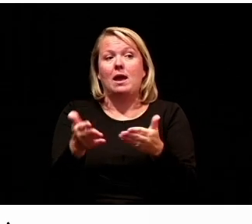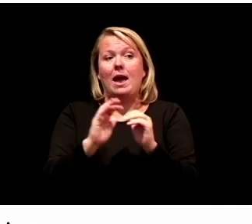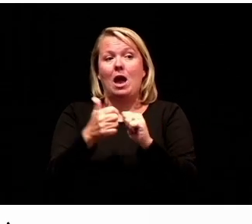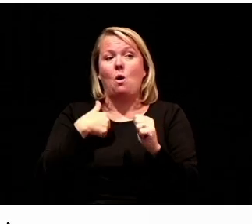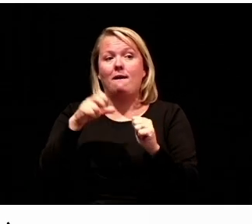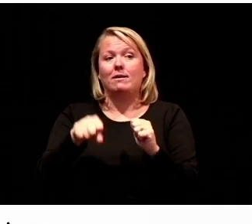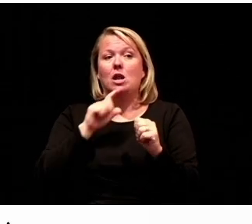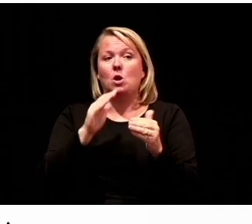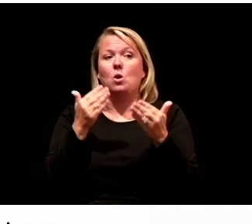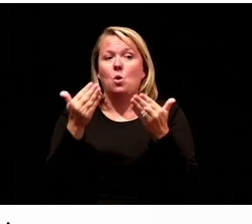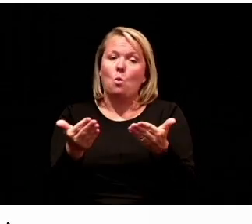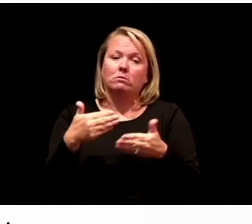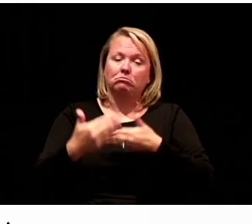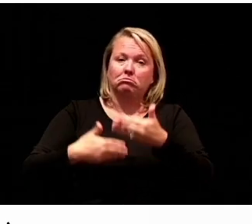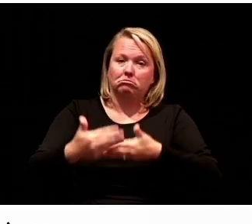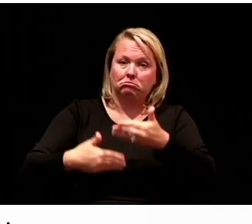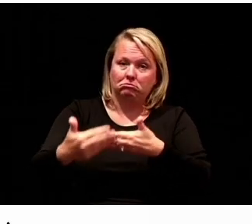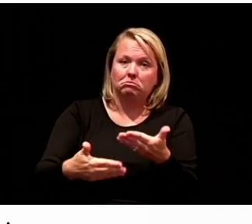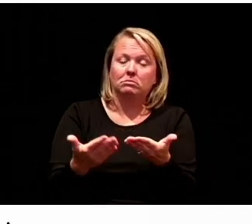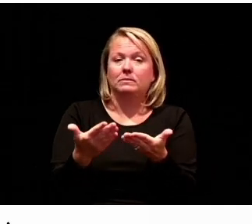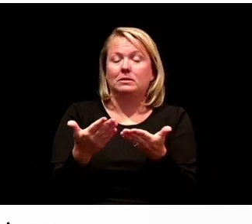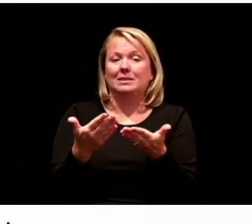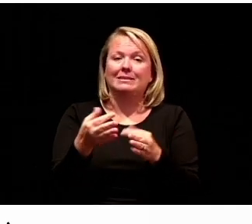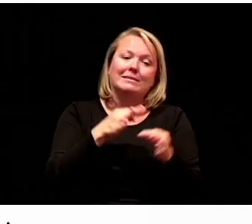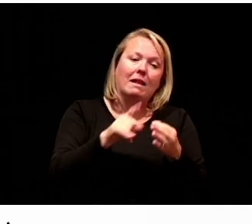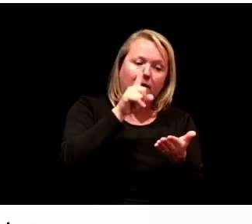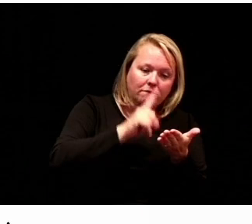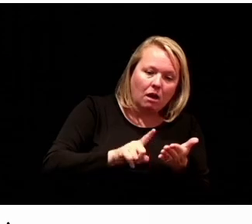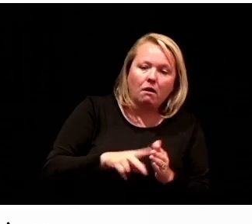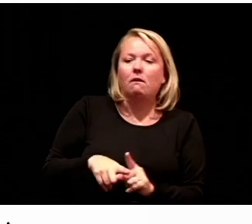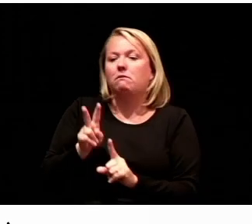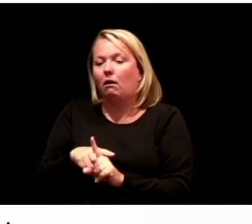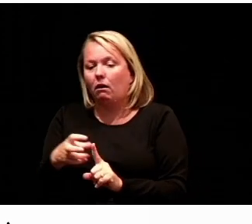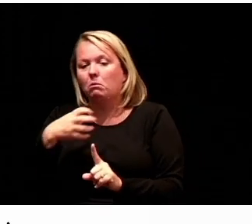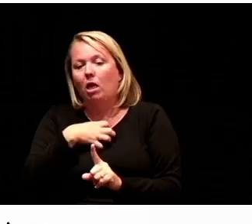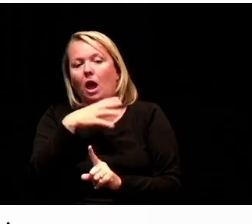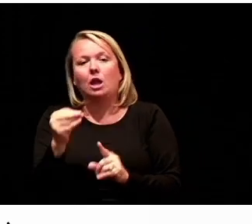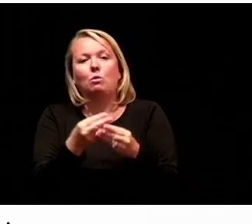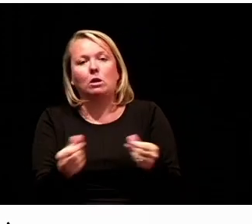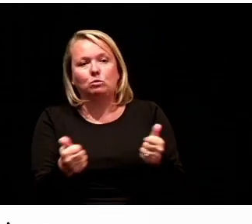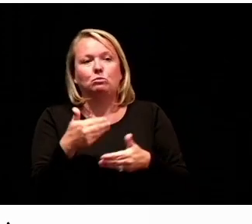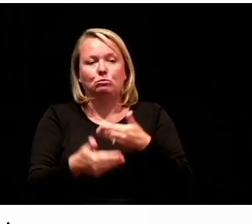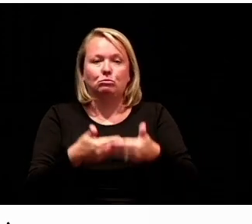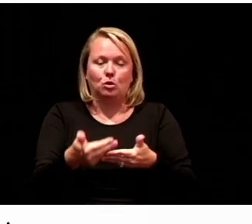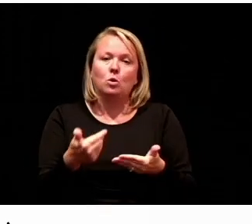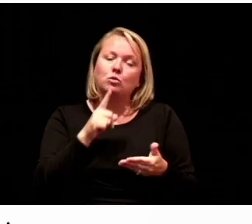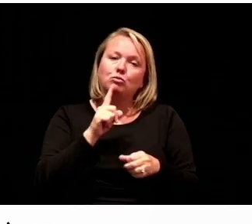who's being left out. That's a big thing that we're always asking ourselves at our agency. Who is being left out by implementing these